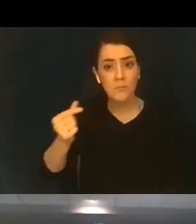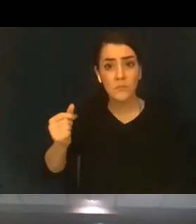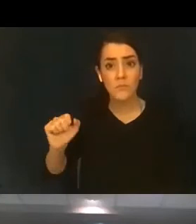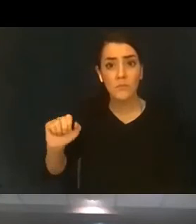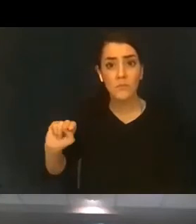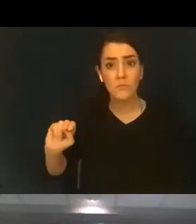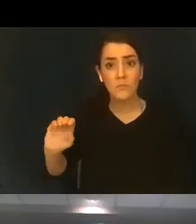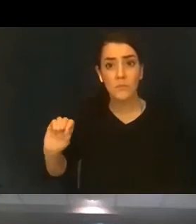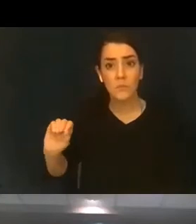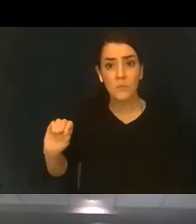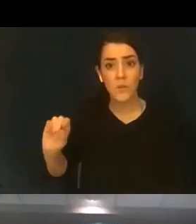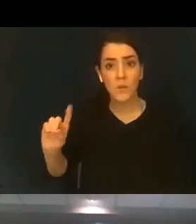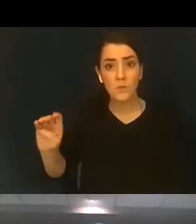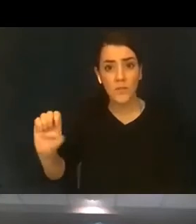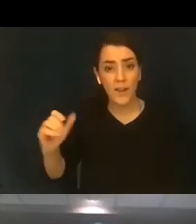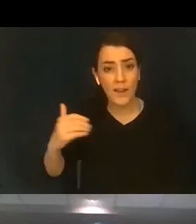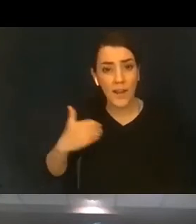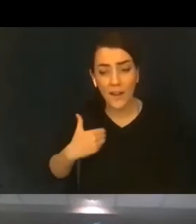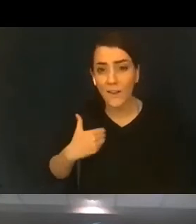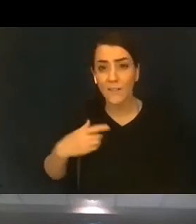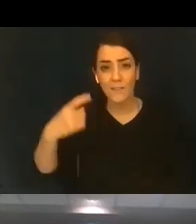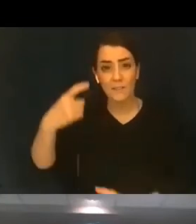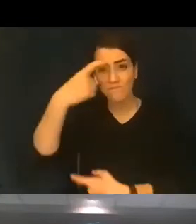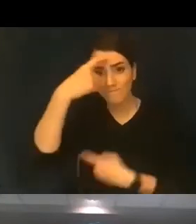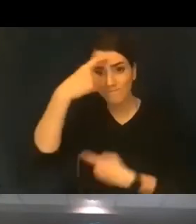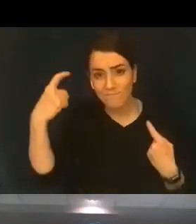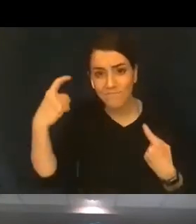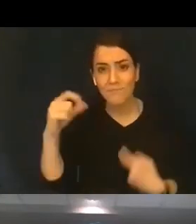have these scars that they live on a day-to-day basis. So